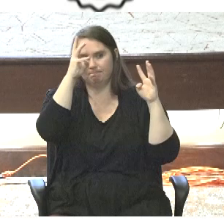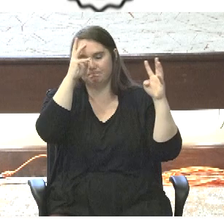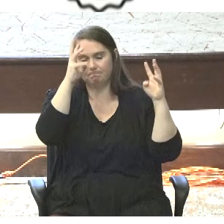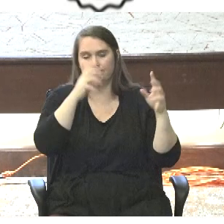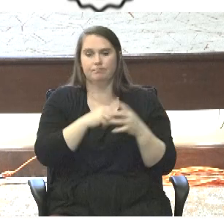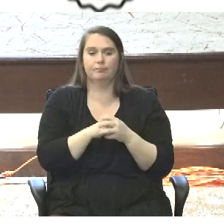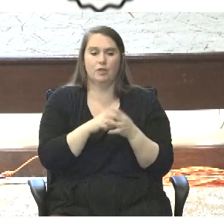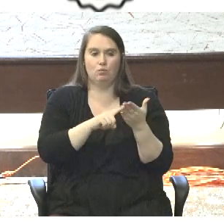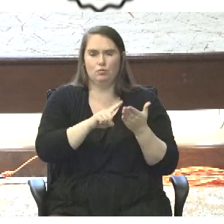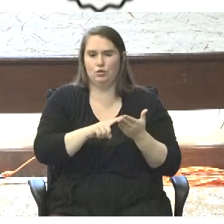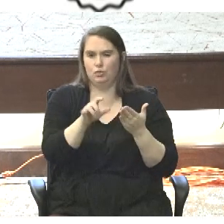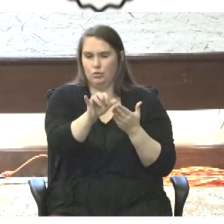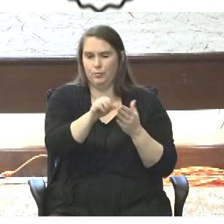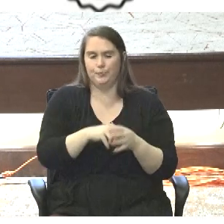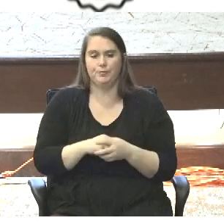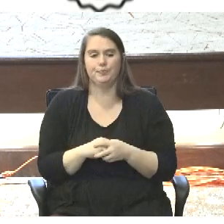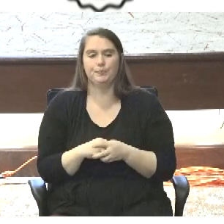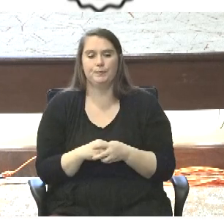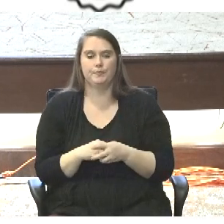branding.